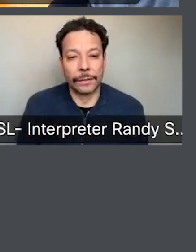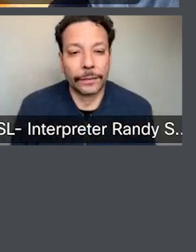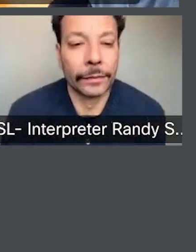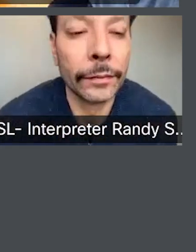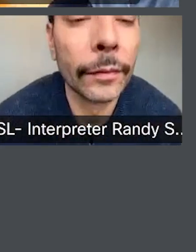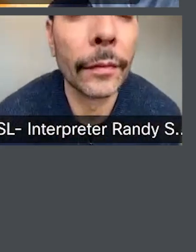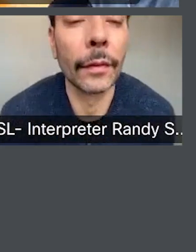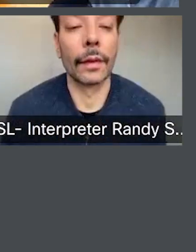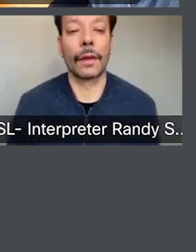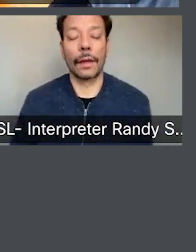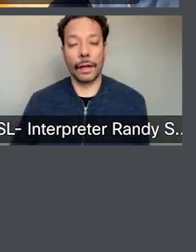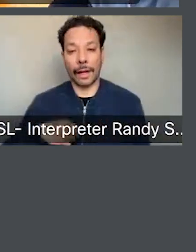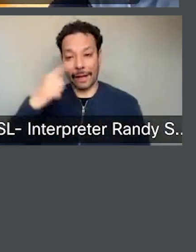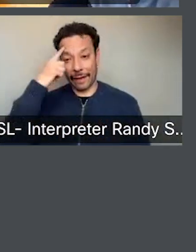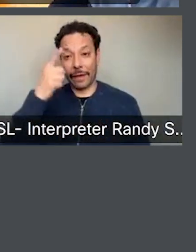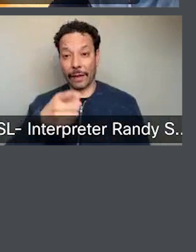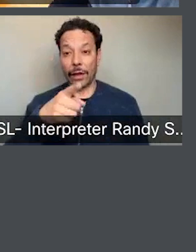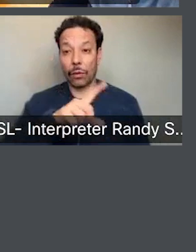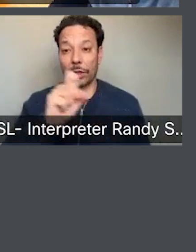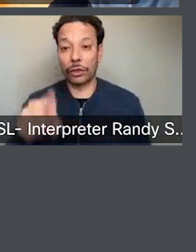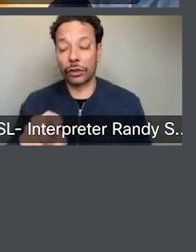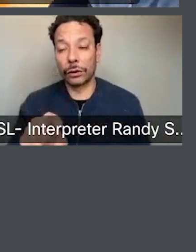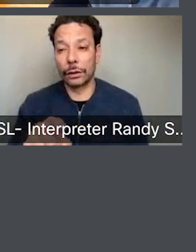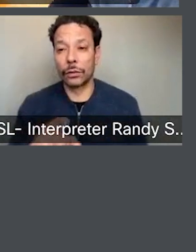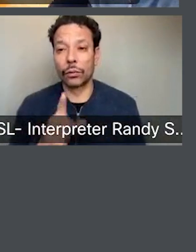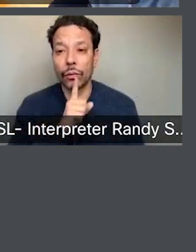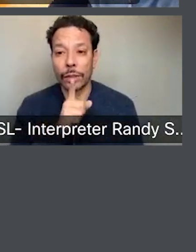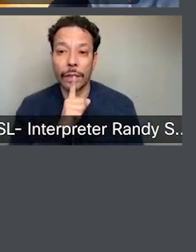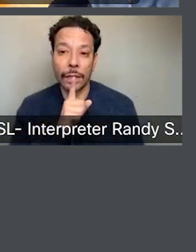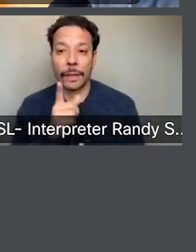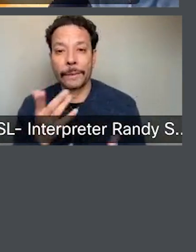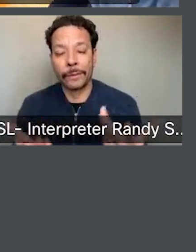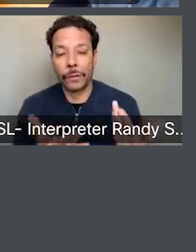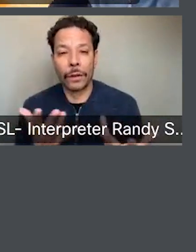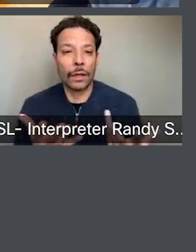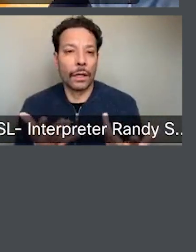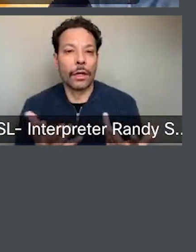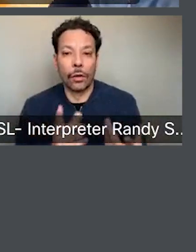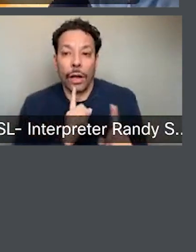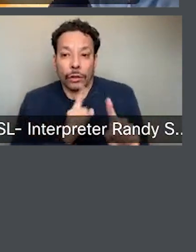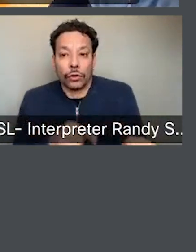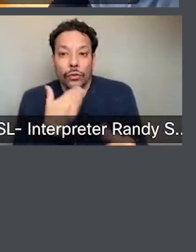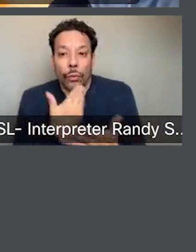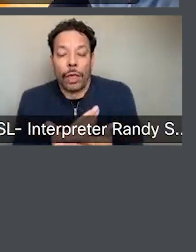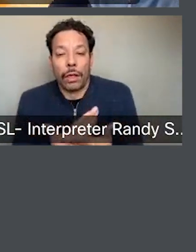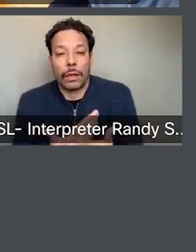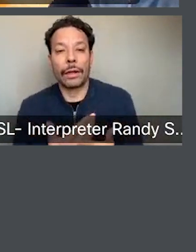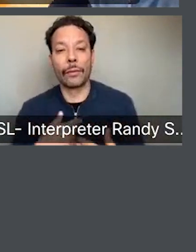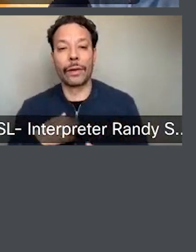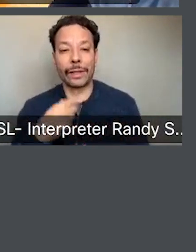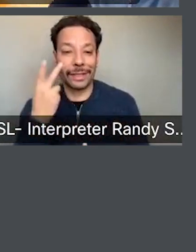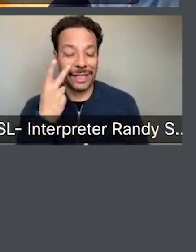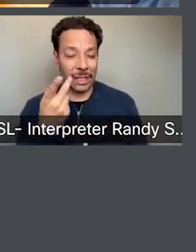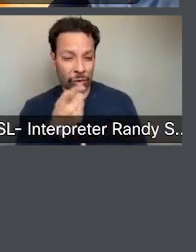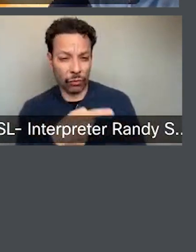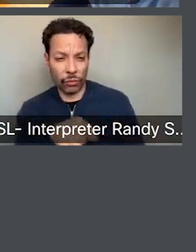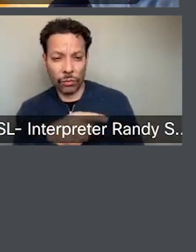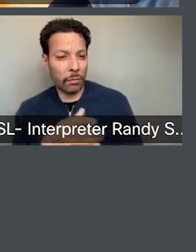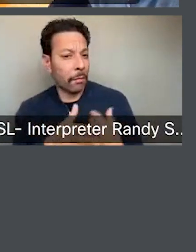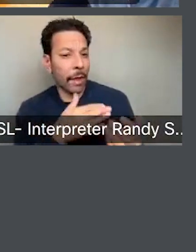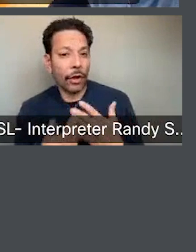that question was fairly well answered. We found that whether it